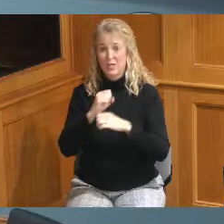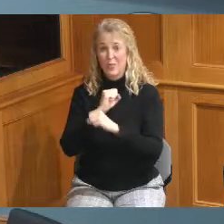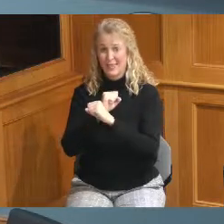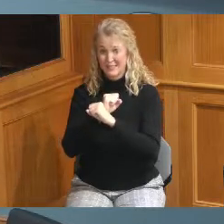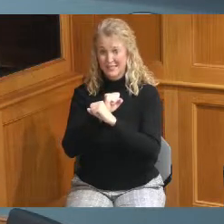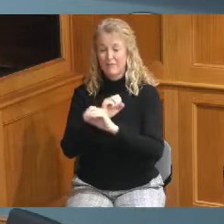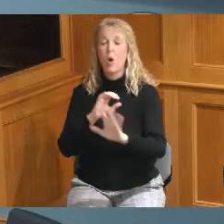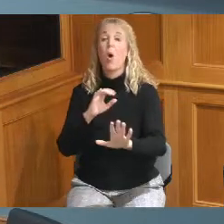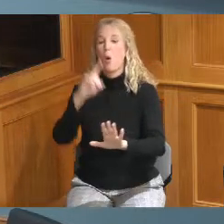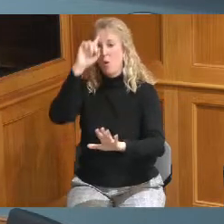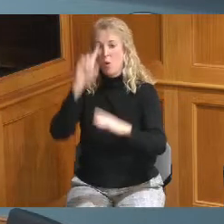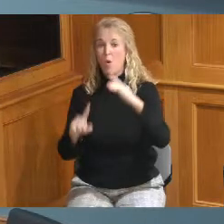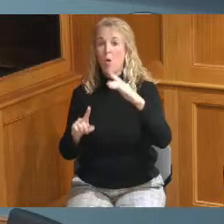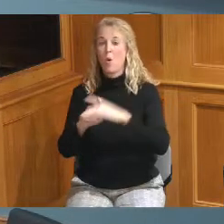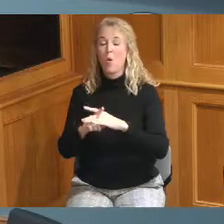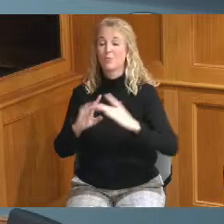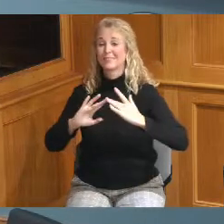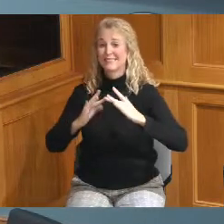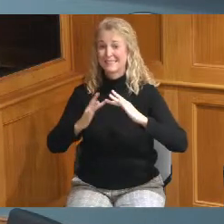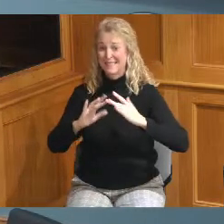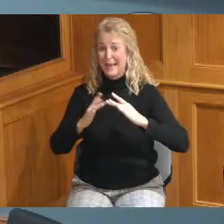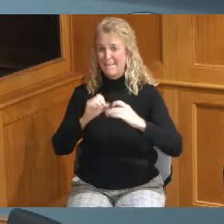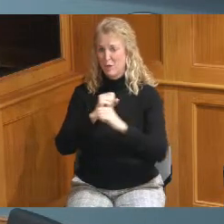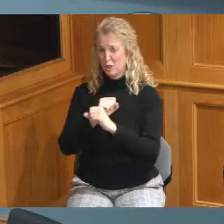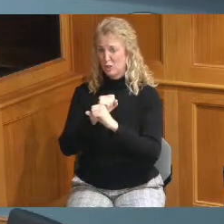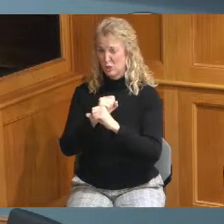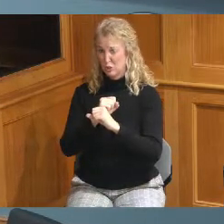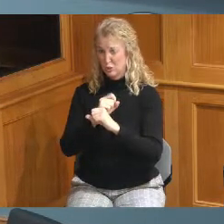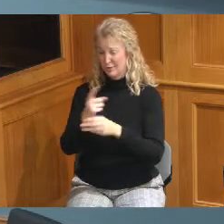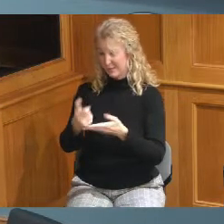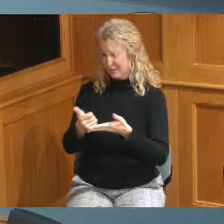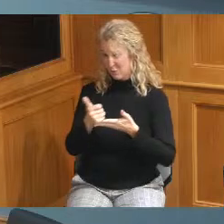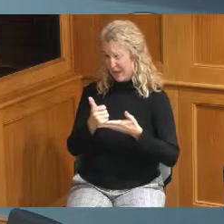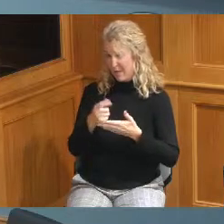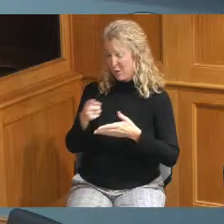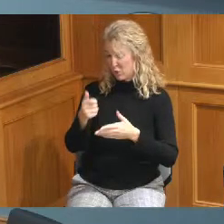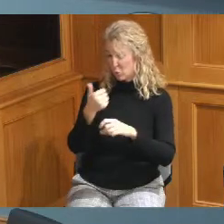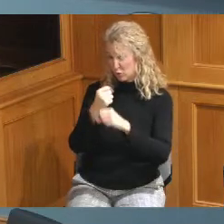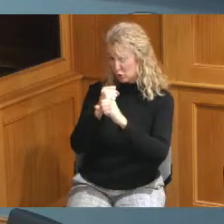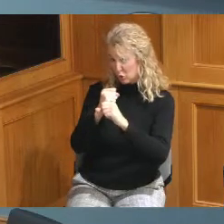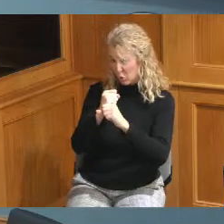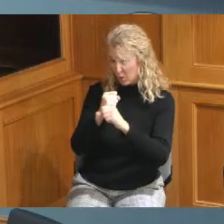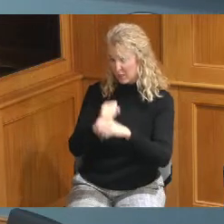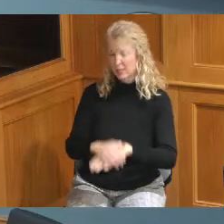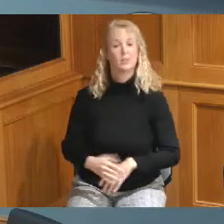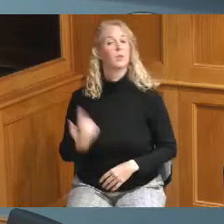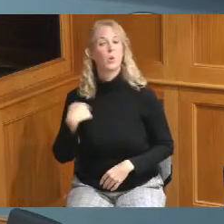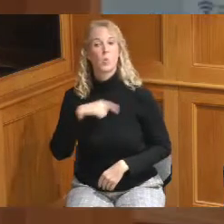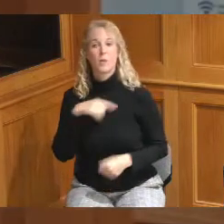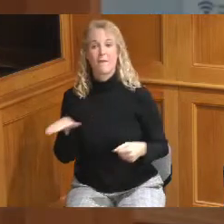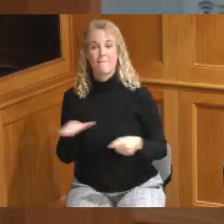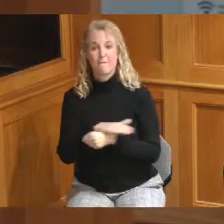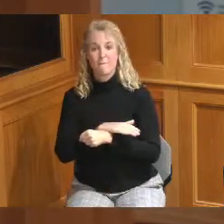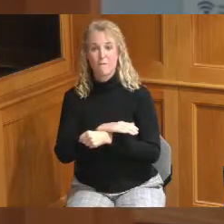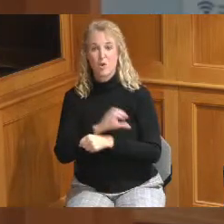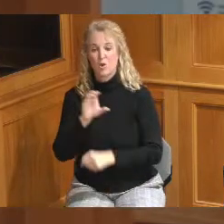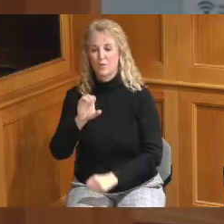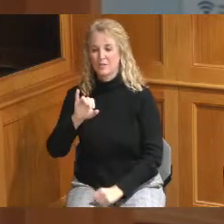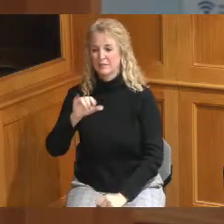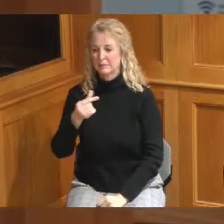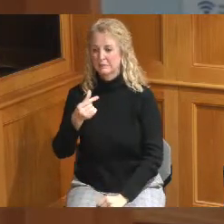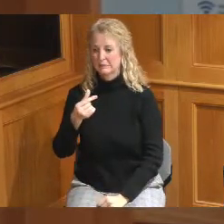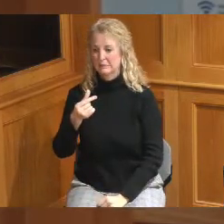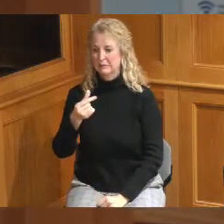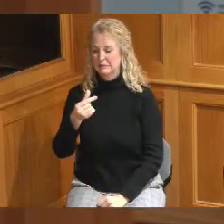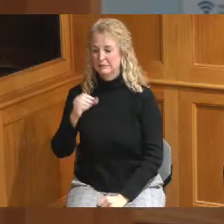definitely, cybersecurity. Axon, how secure are you? We're fully CJIS compliant across the